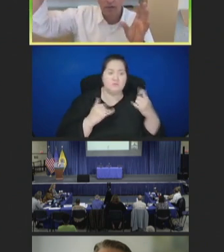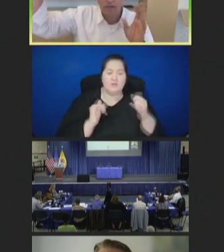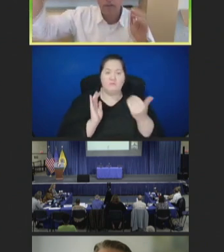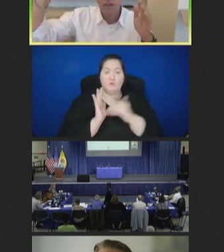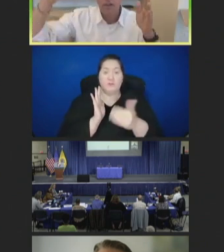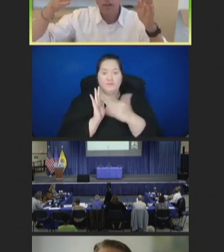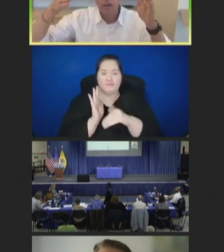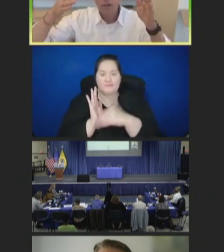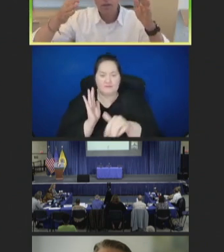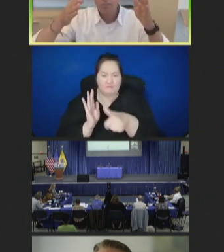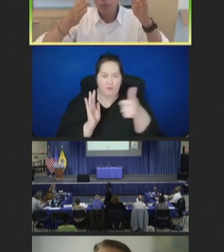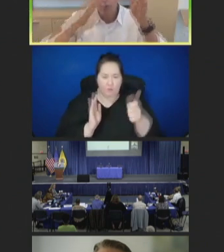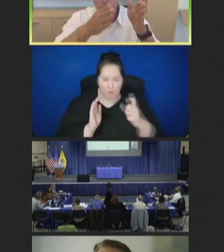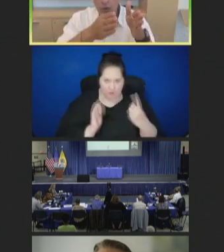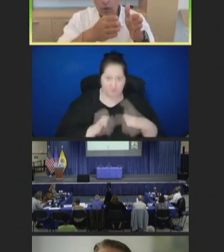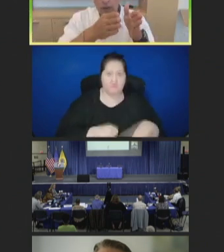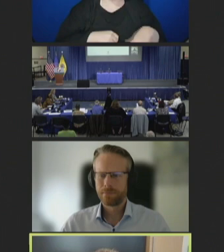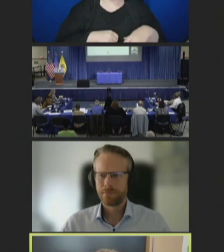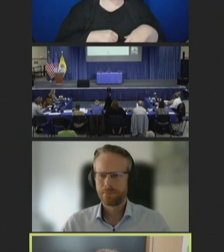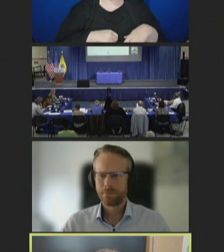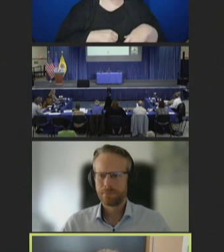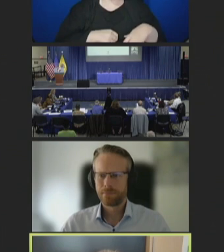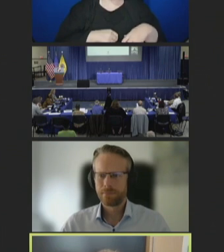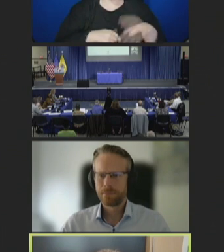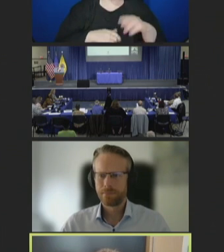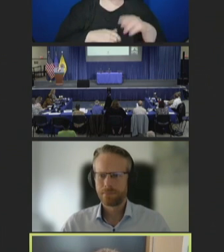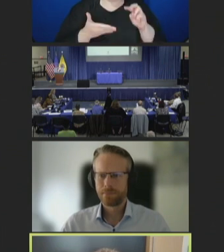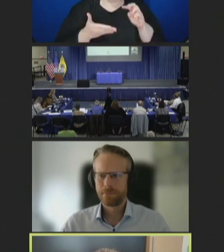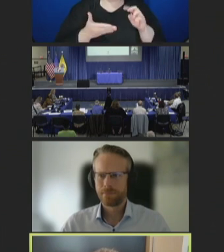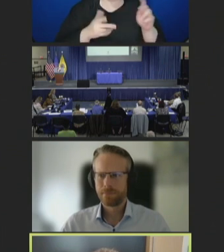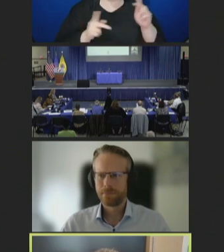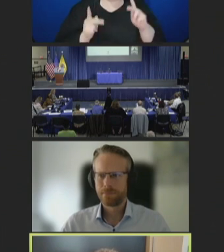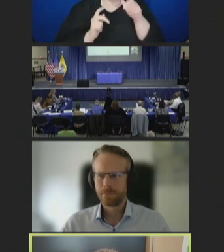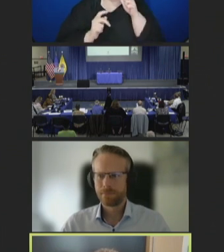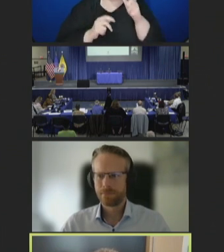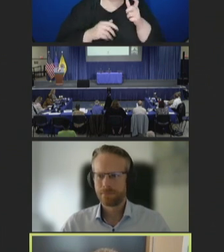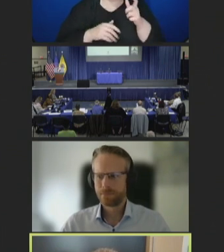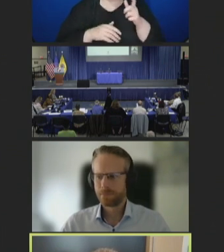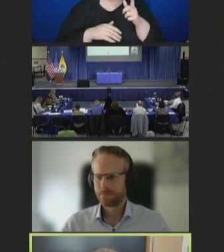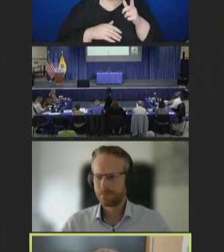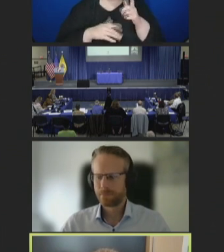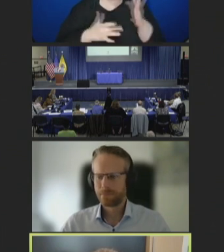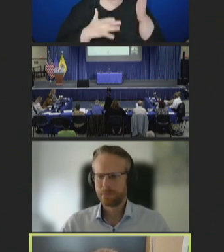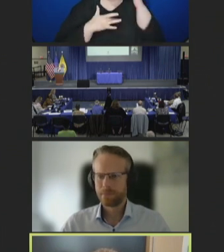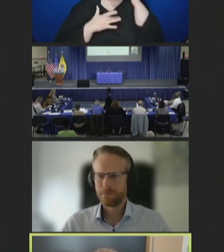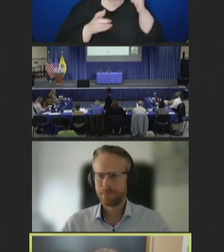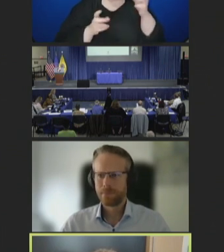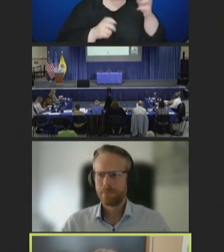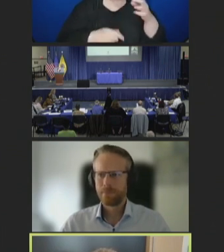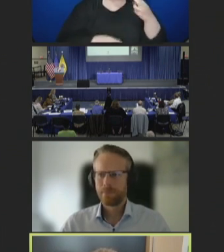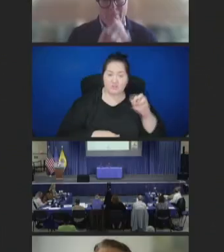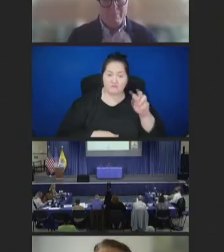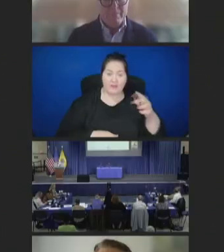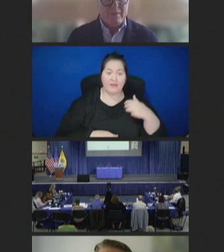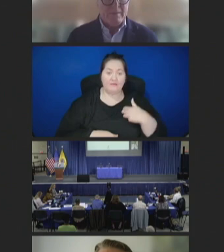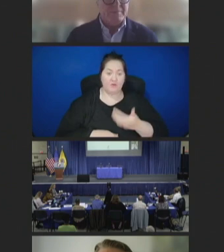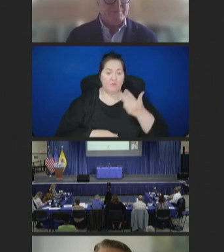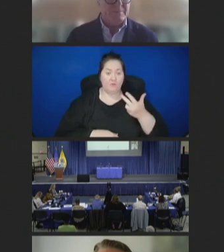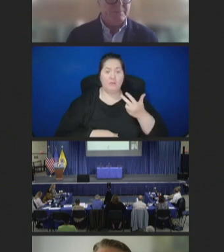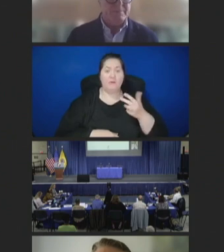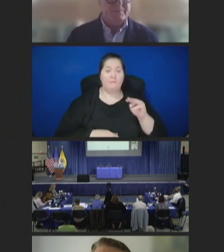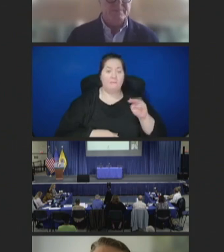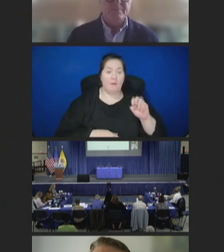the others. Indeed, when you look at people who are infected with HIV and they are treated with 3 different